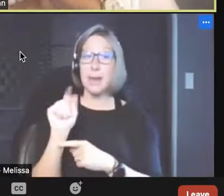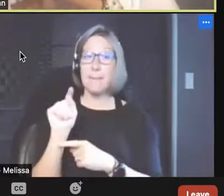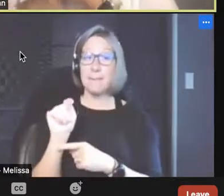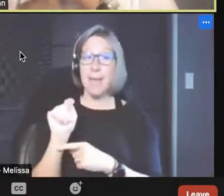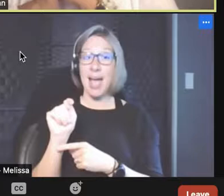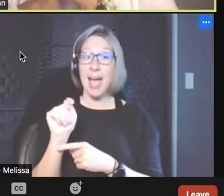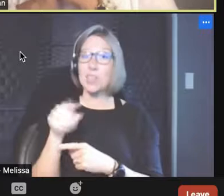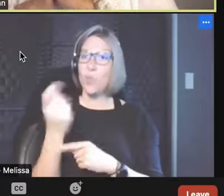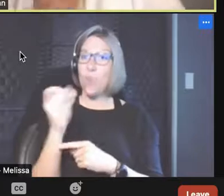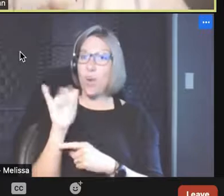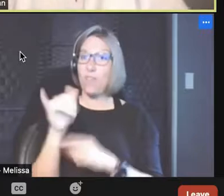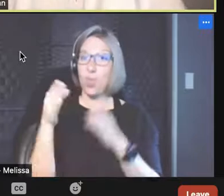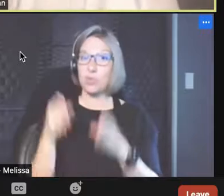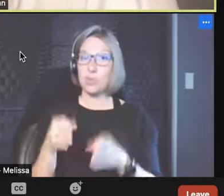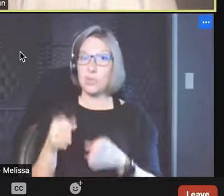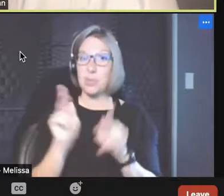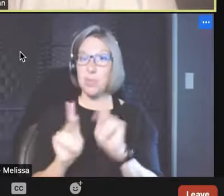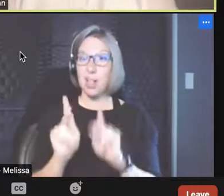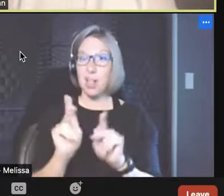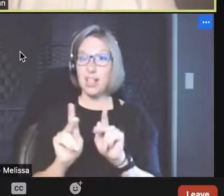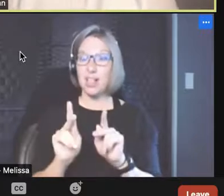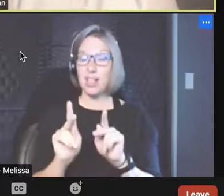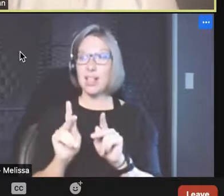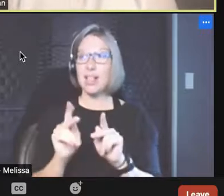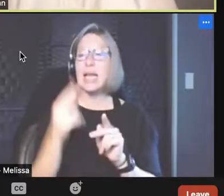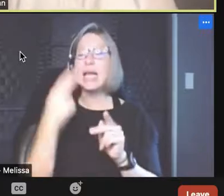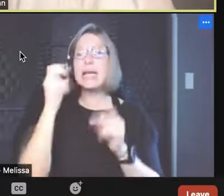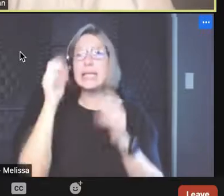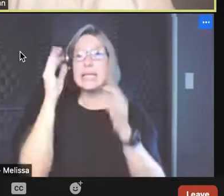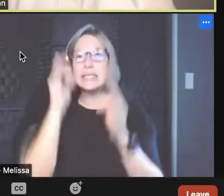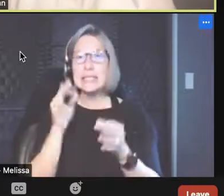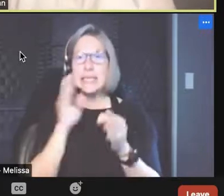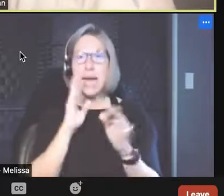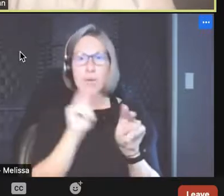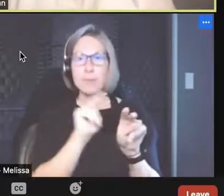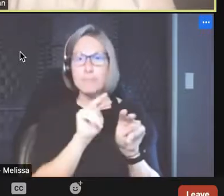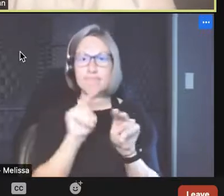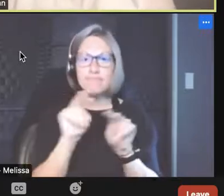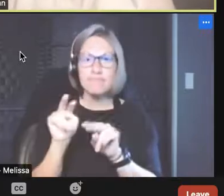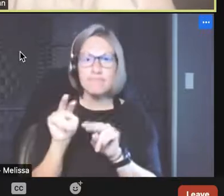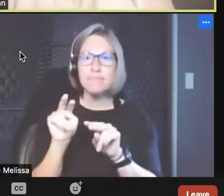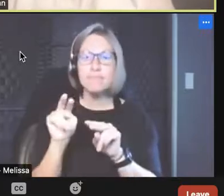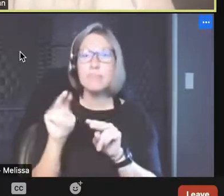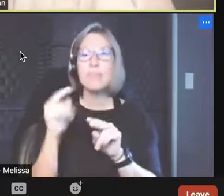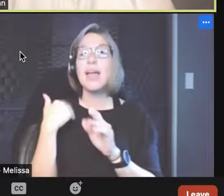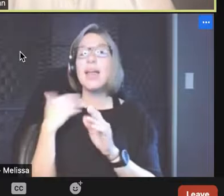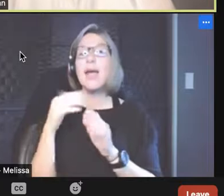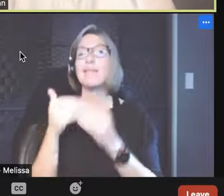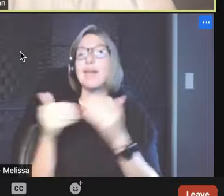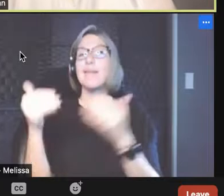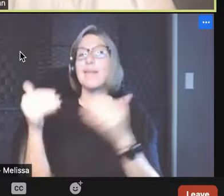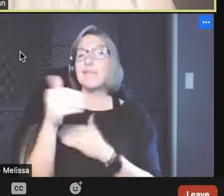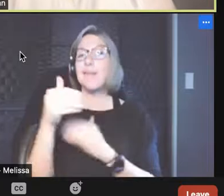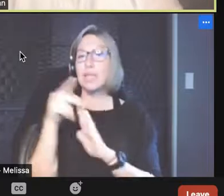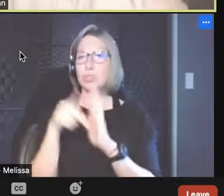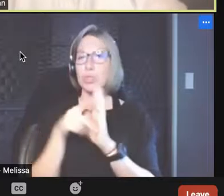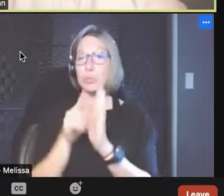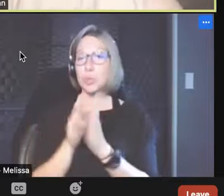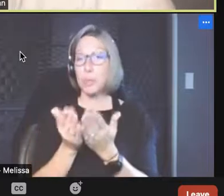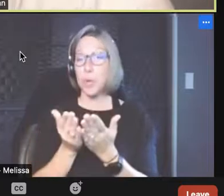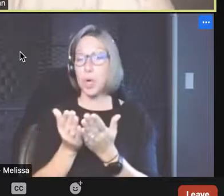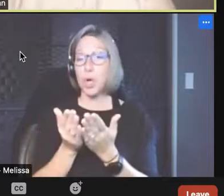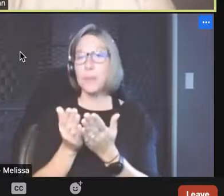decided that he would look more carefully, and all this content is in my book, in the Advanced Principles book, to look at